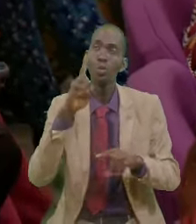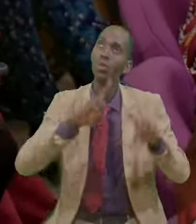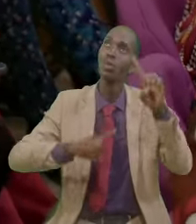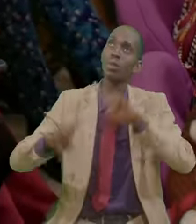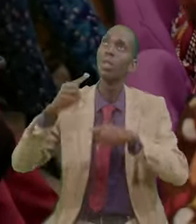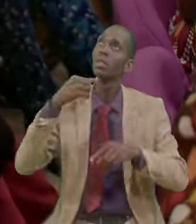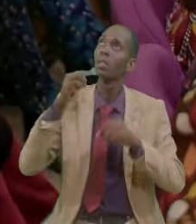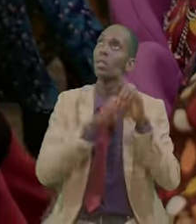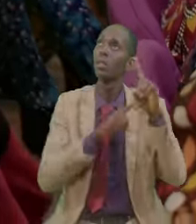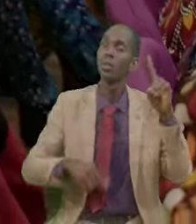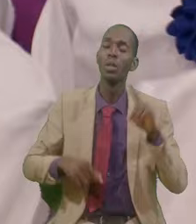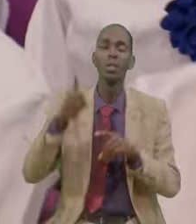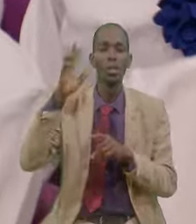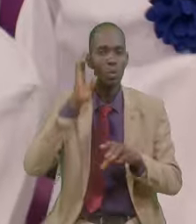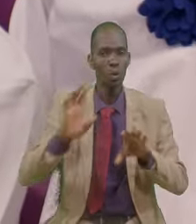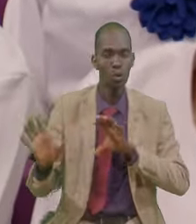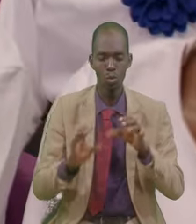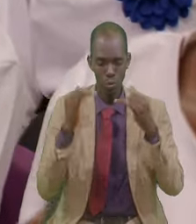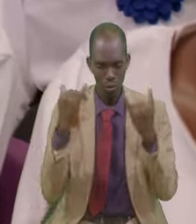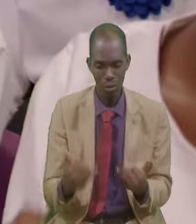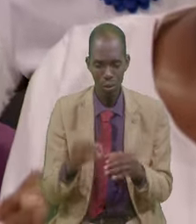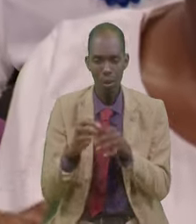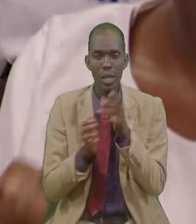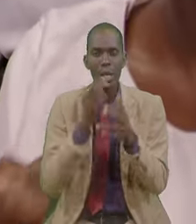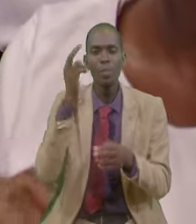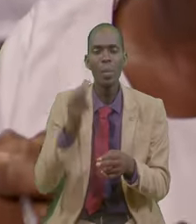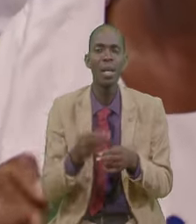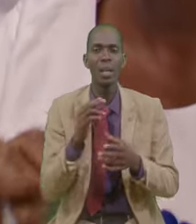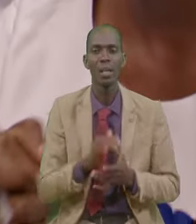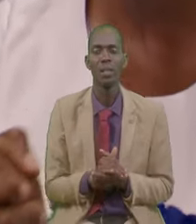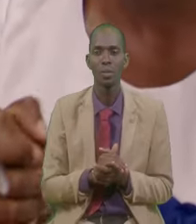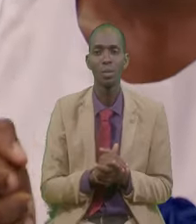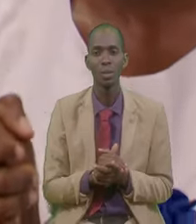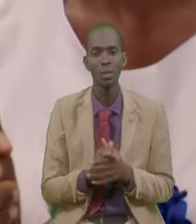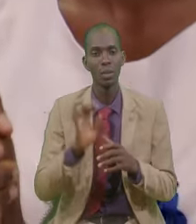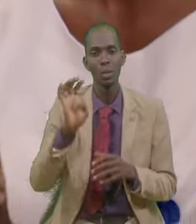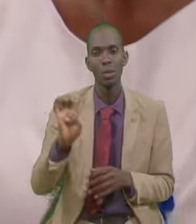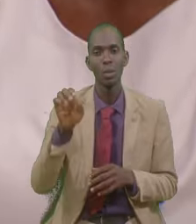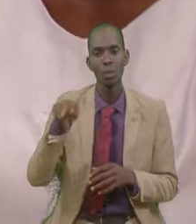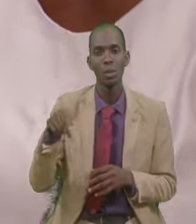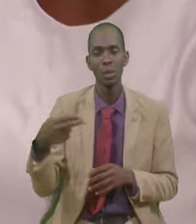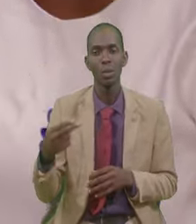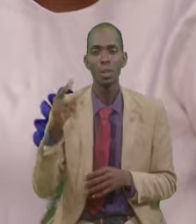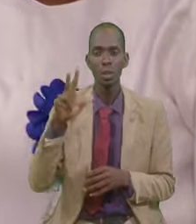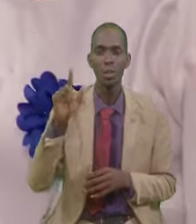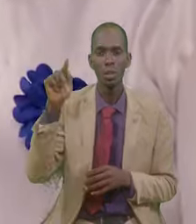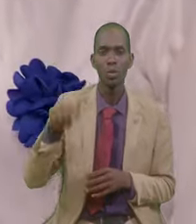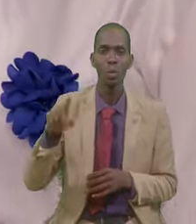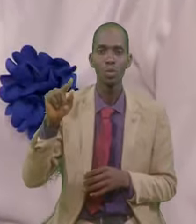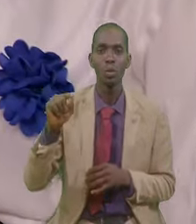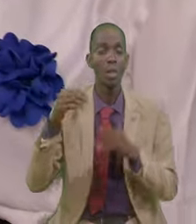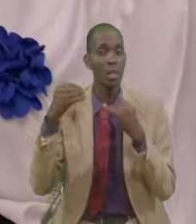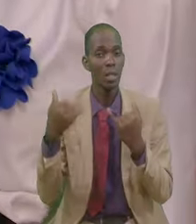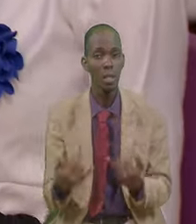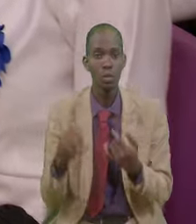the Lord tonight, it is done already in Jesus' name. Ephesians chapter 3 verse 20.